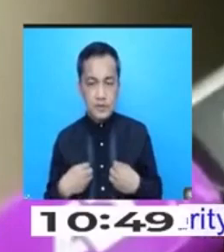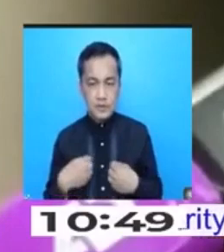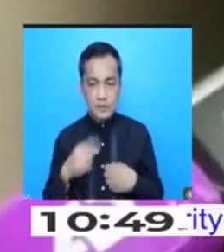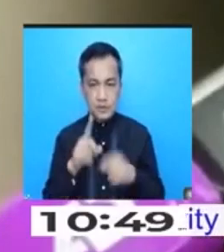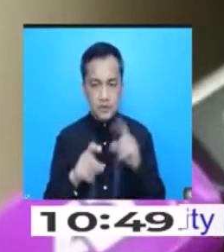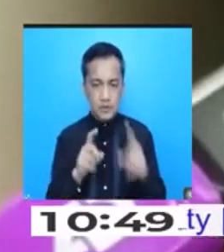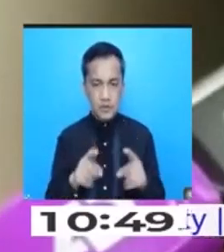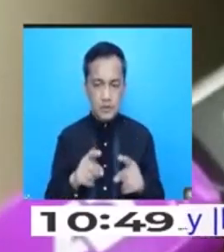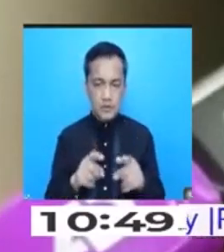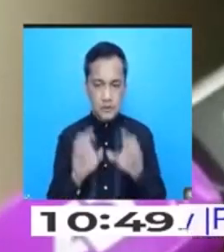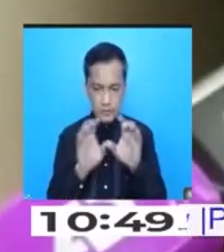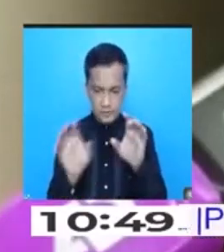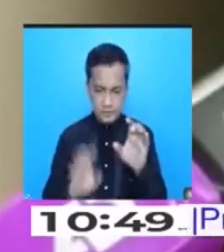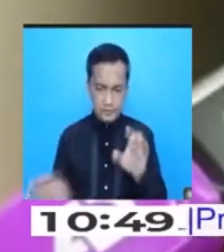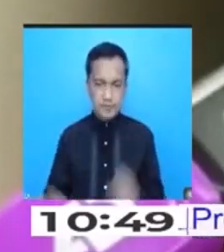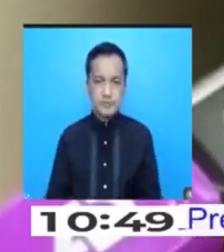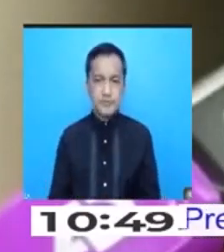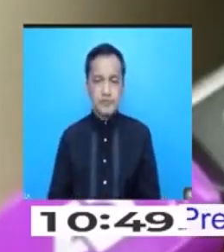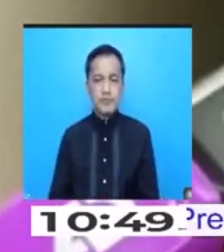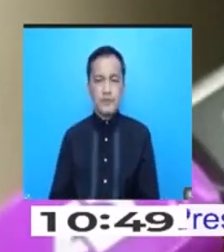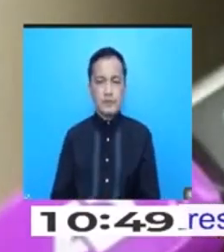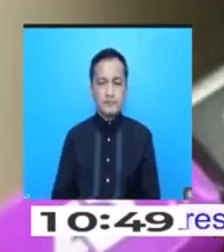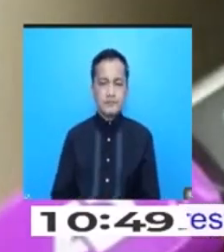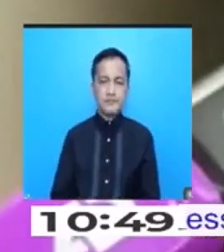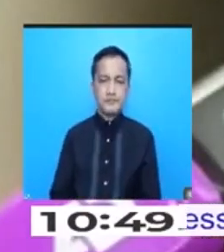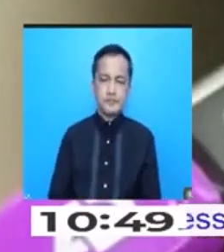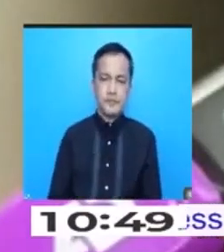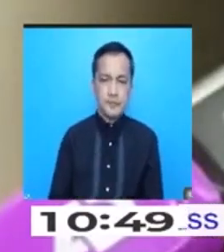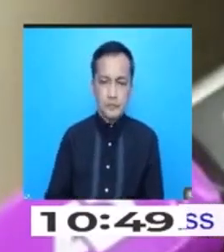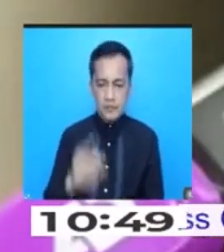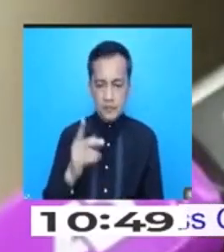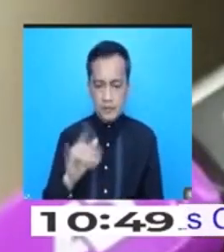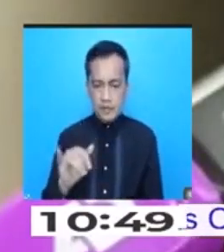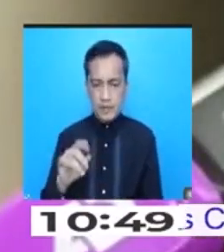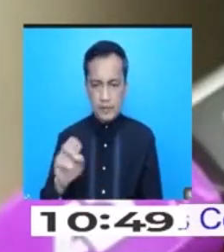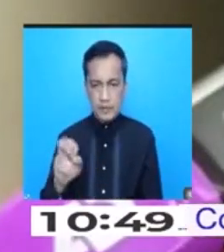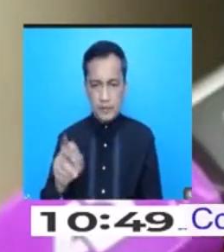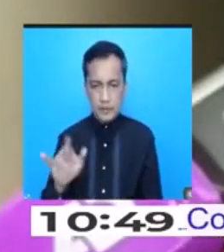chat. This one is from Ms. Kai Ordinario from Business Mirror.